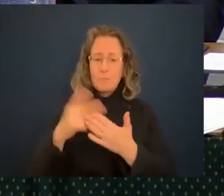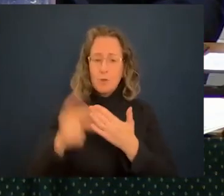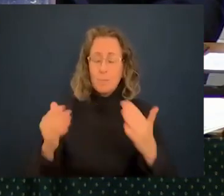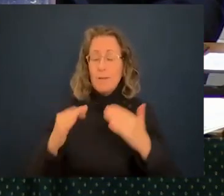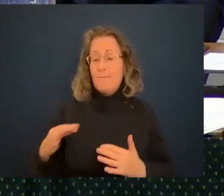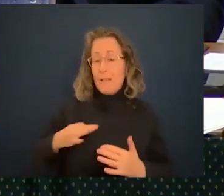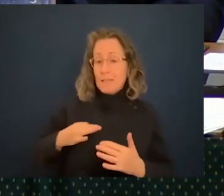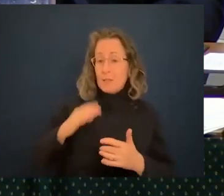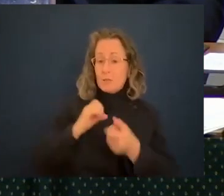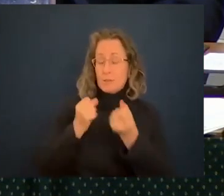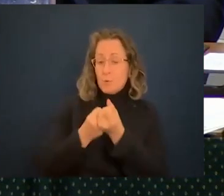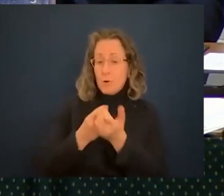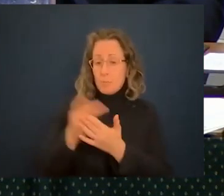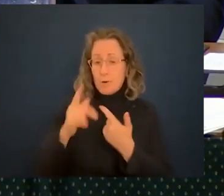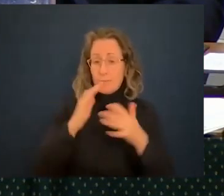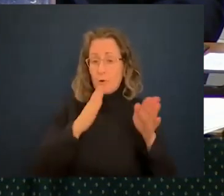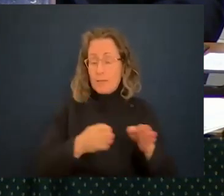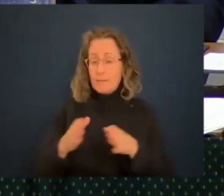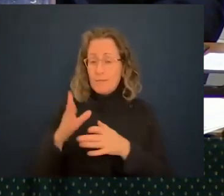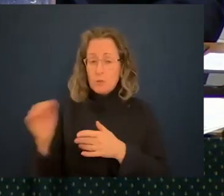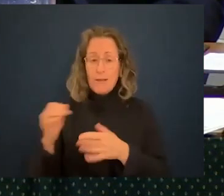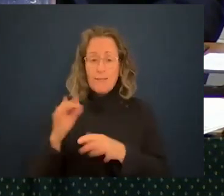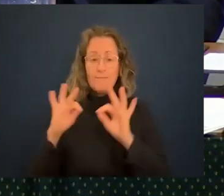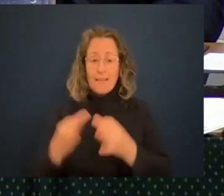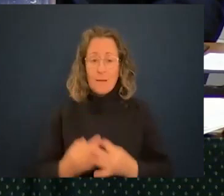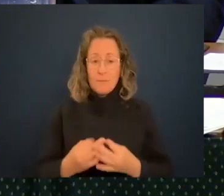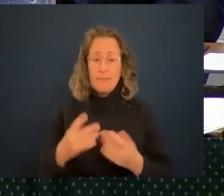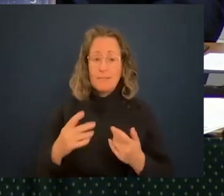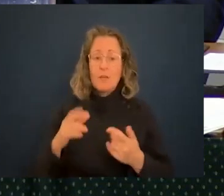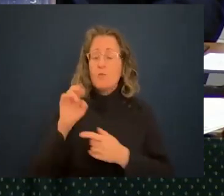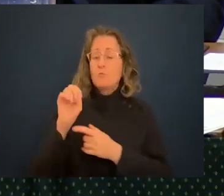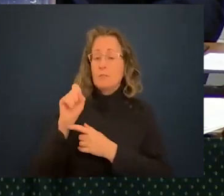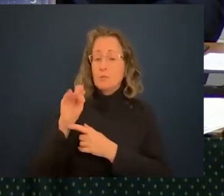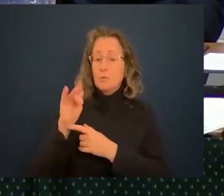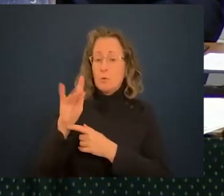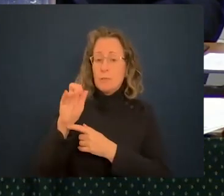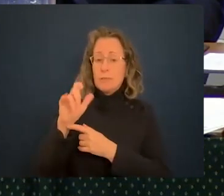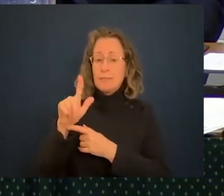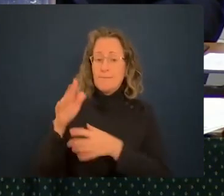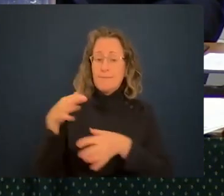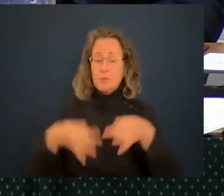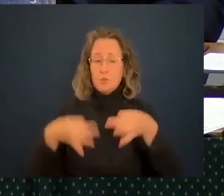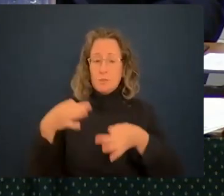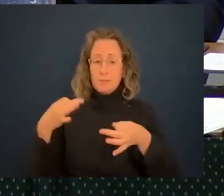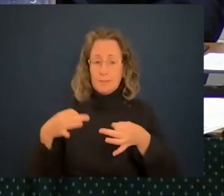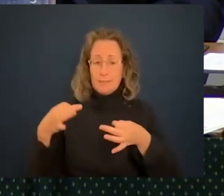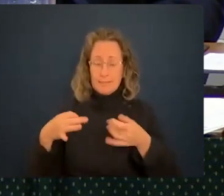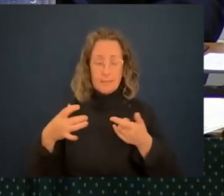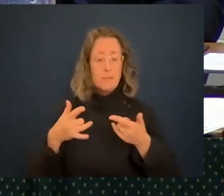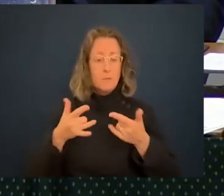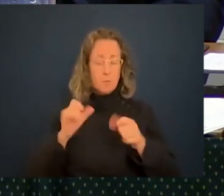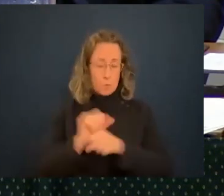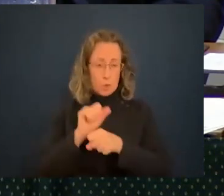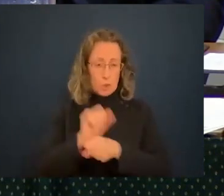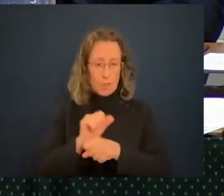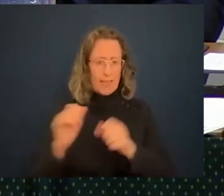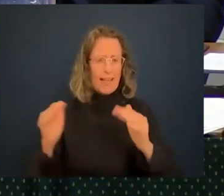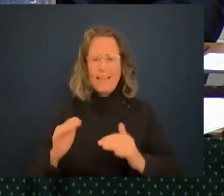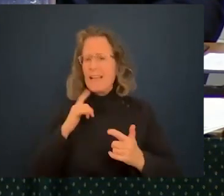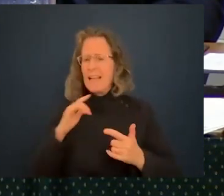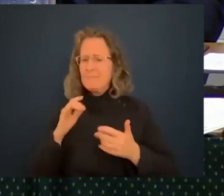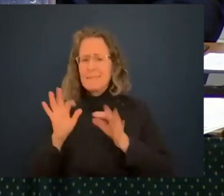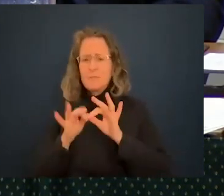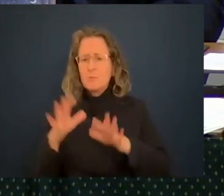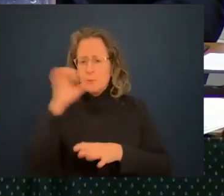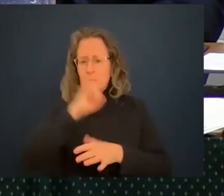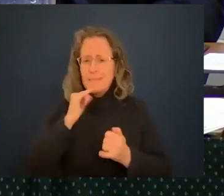families restorative justice practices and Community trainings on de-escalation and direct support those are some of the things that